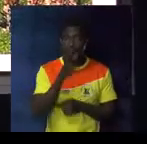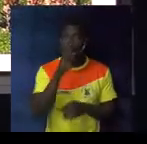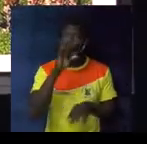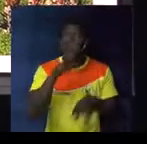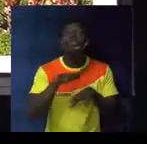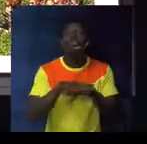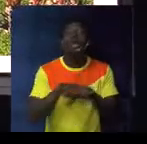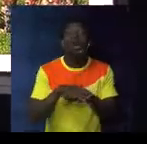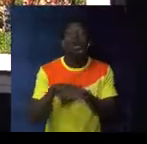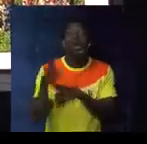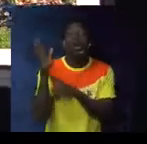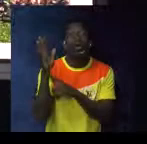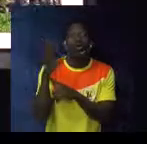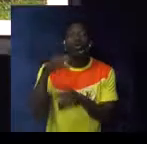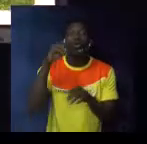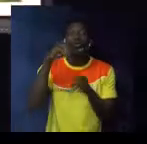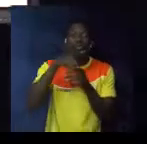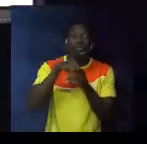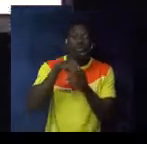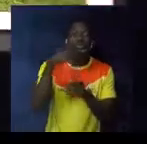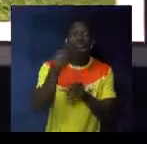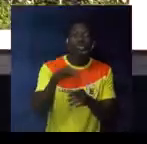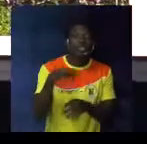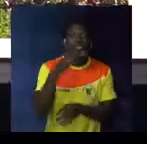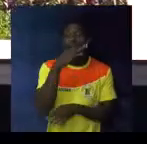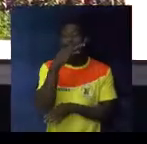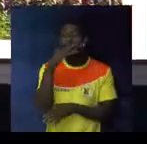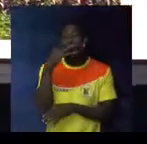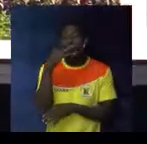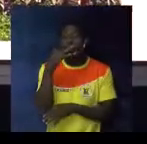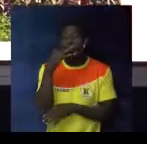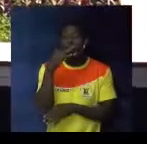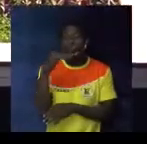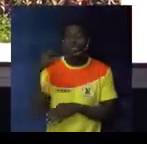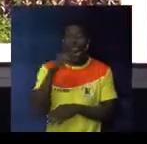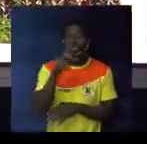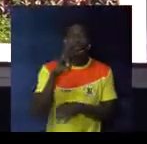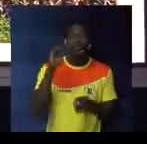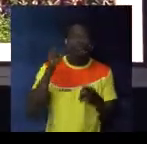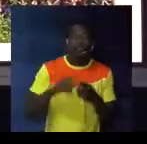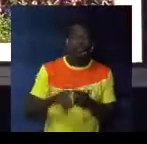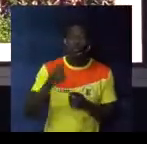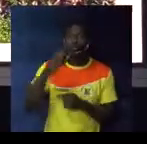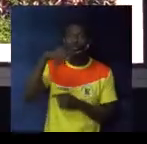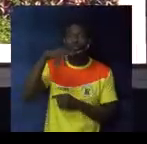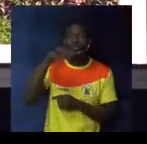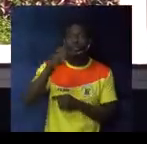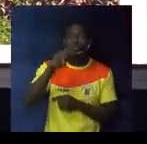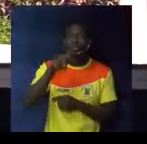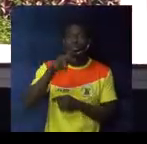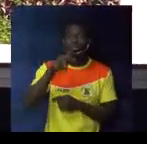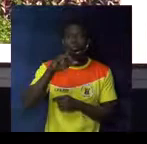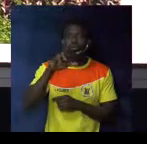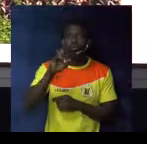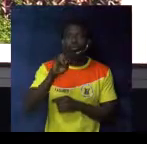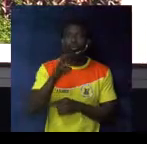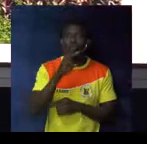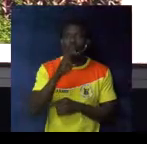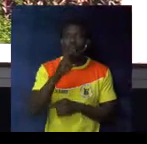water on the crops in the farm. Sprinklers are used to sprinkle water on the